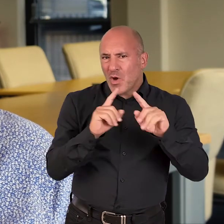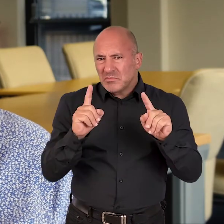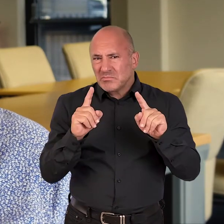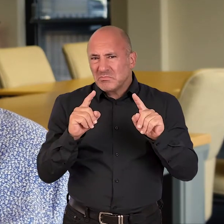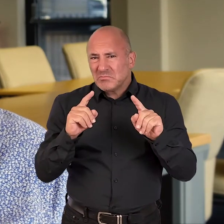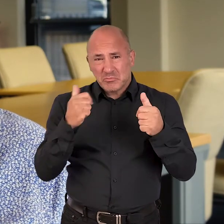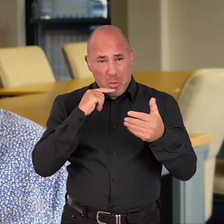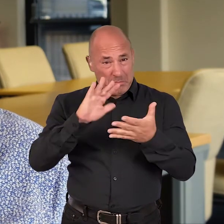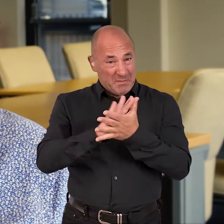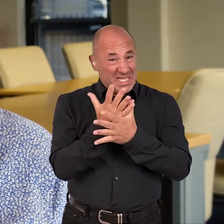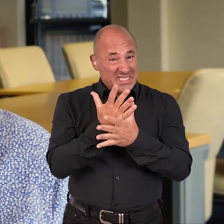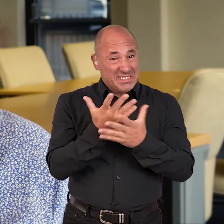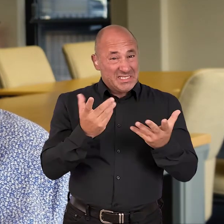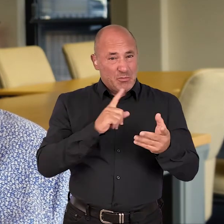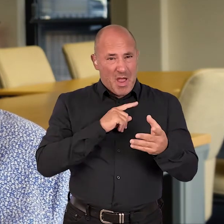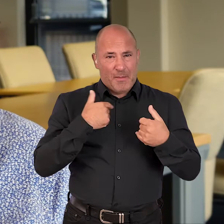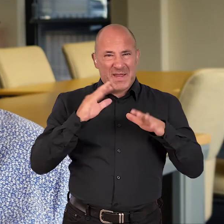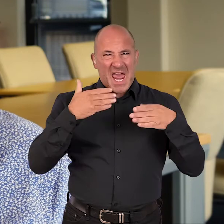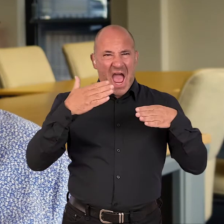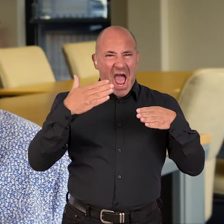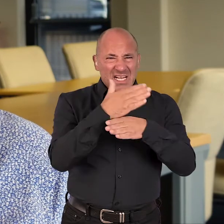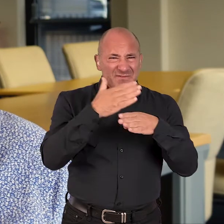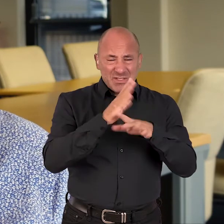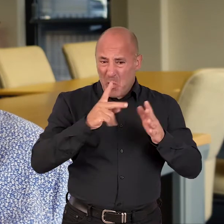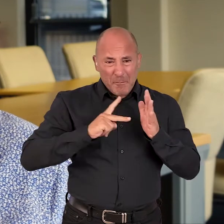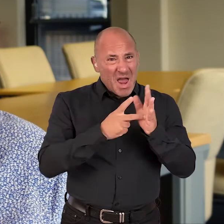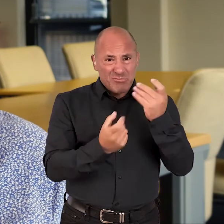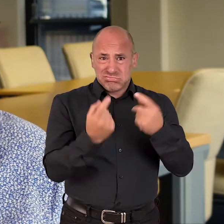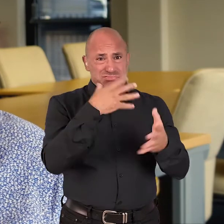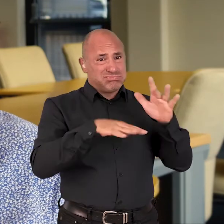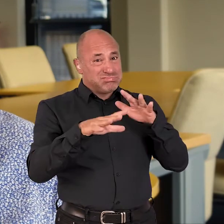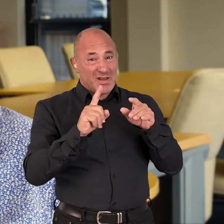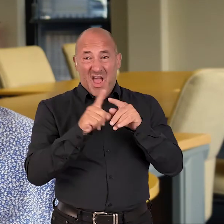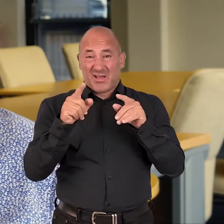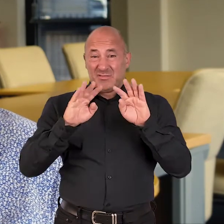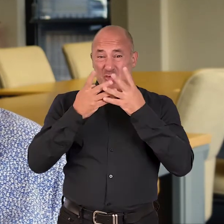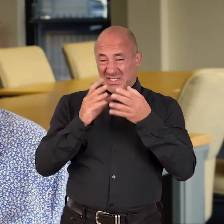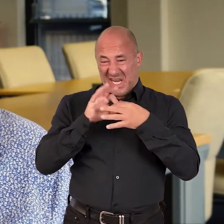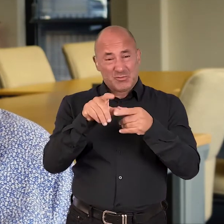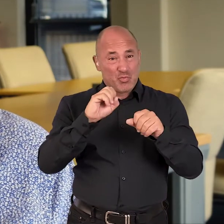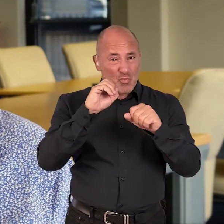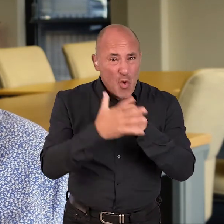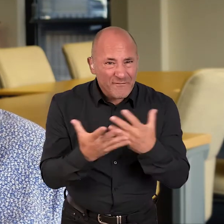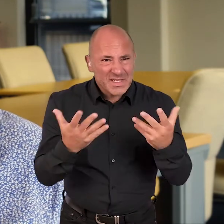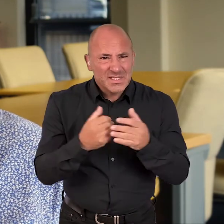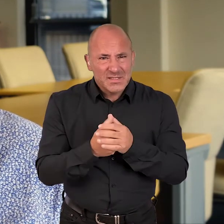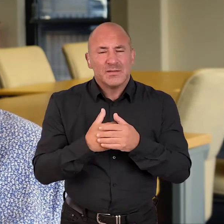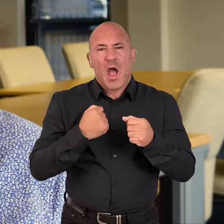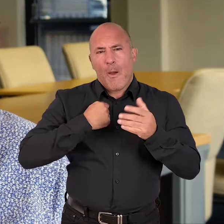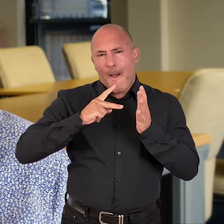the plan and were really pleased that despite all the unplanned activities we've had, including the Trust's response